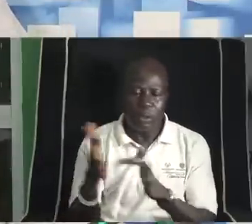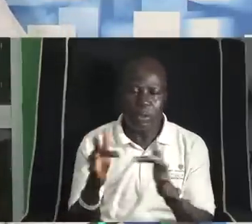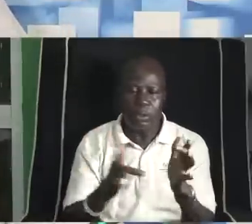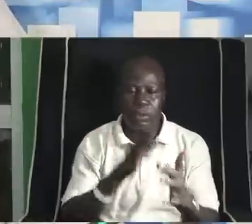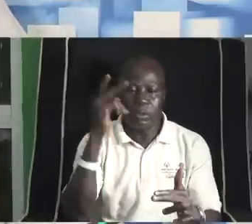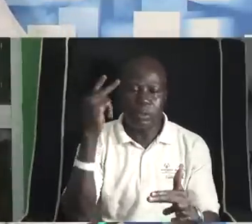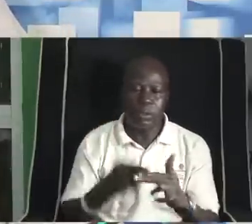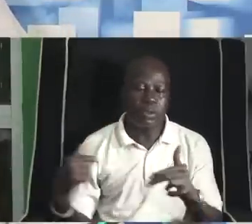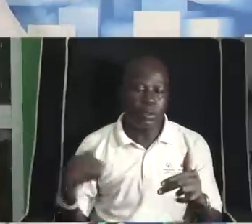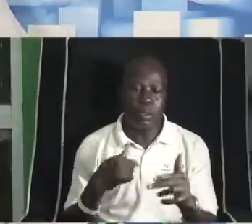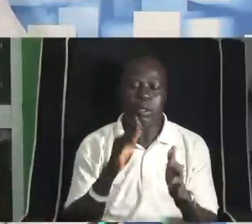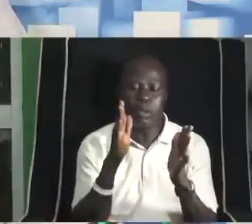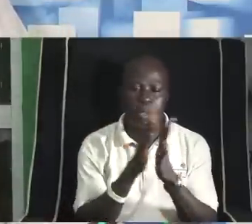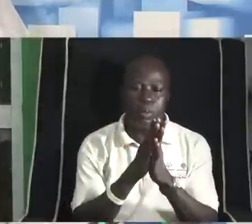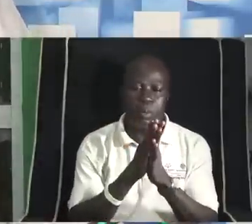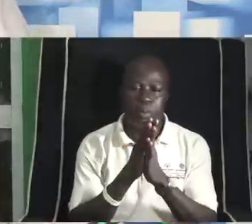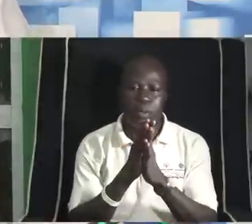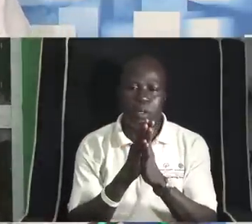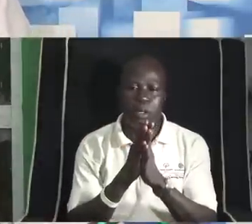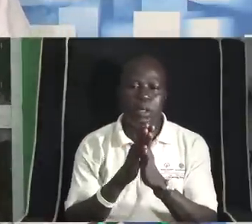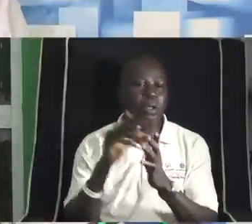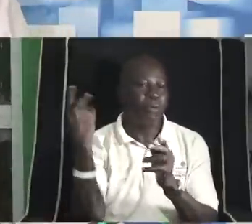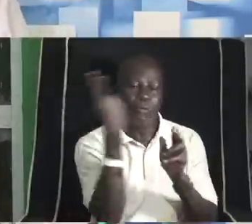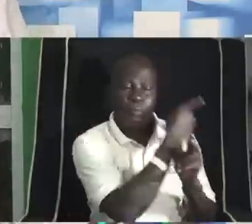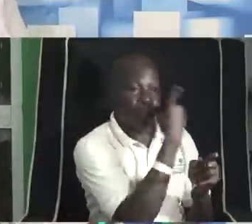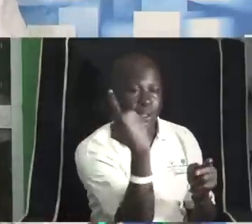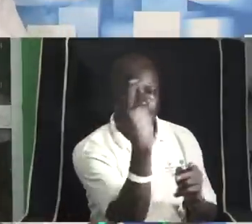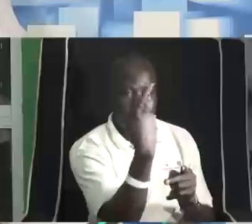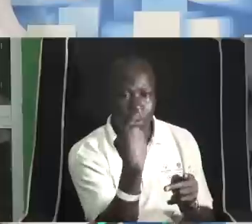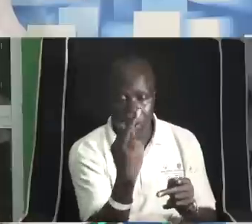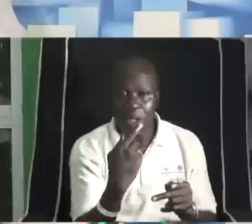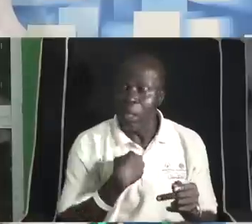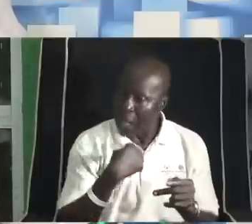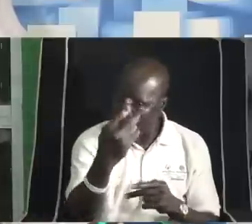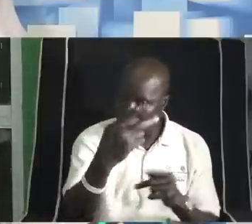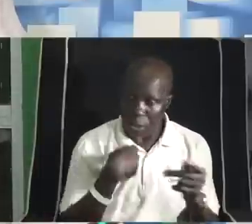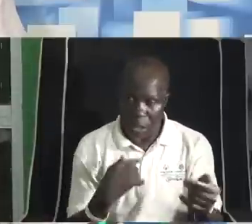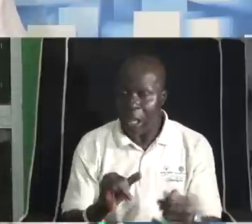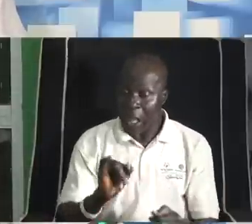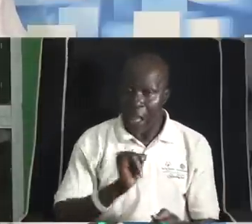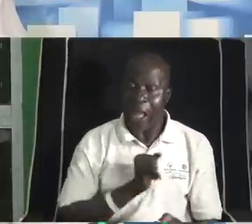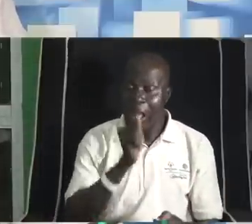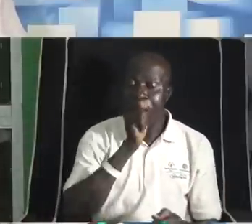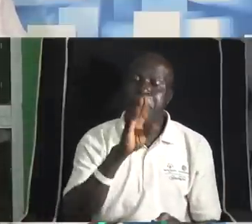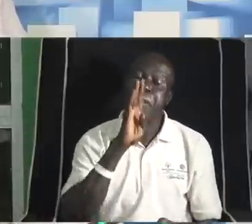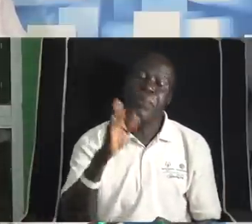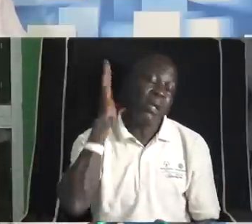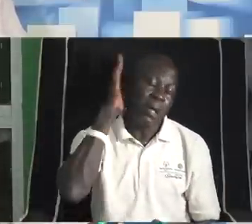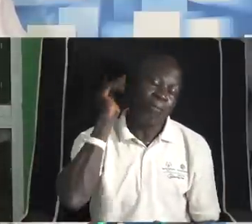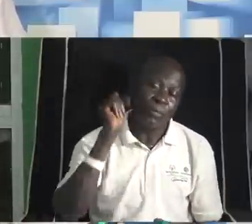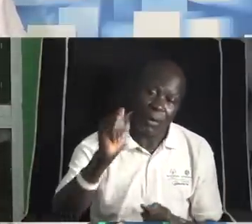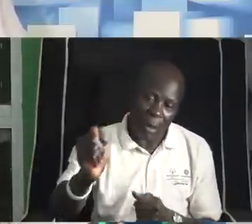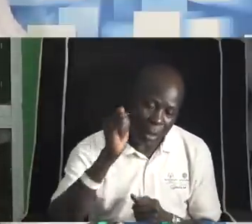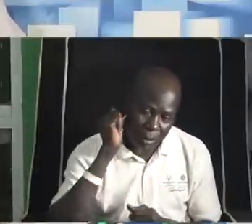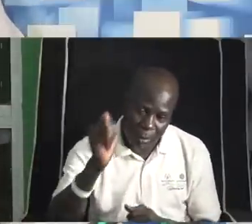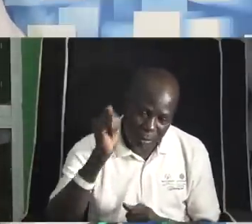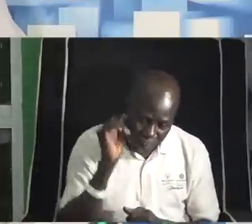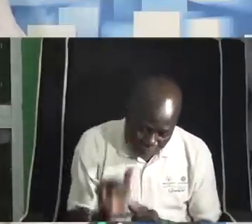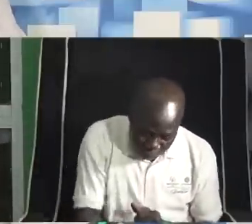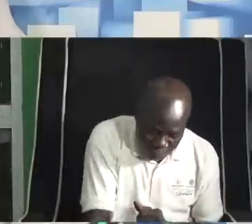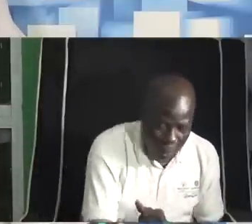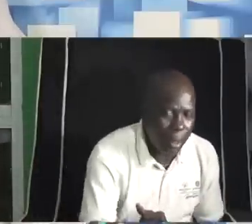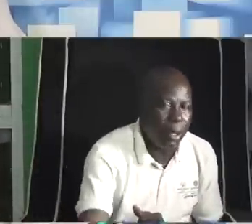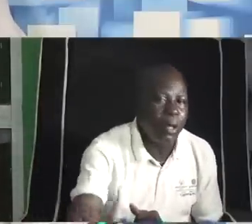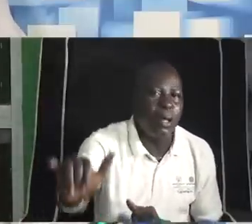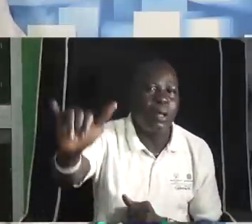Oluwa wa. Jesus name alone. Face up. Se da loju pe. Se da loju pe. Se da loju pe. Se da loju